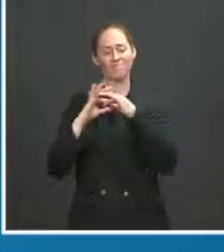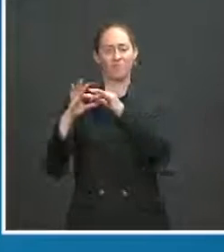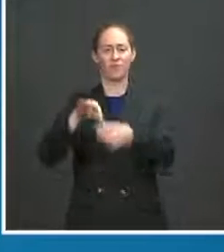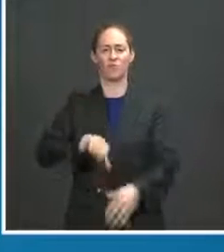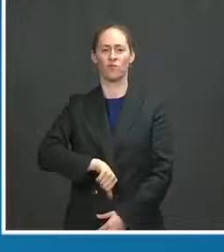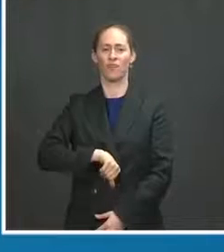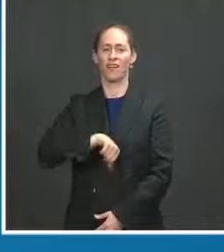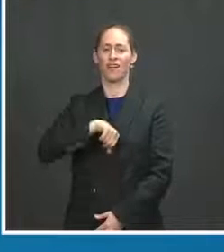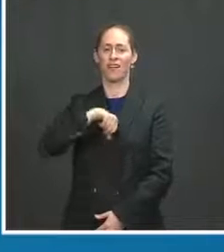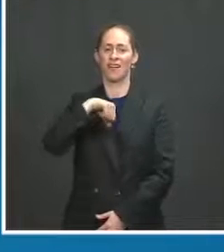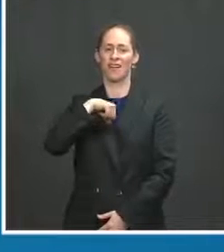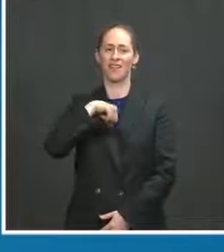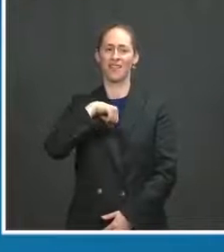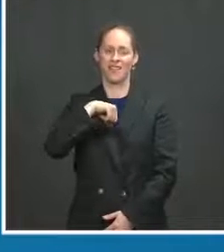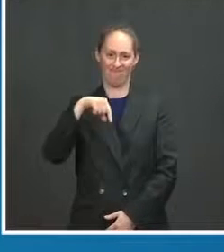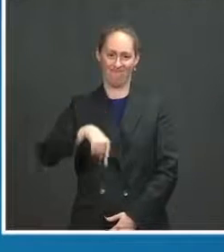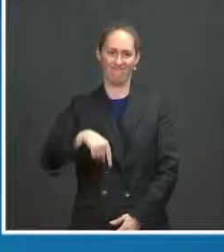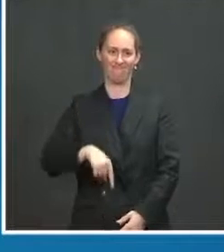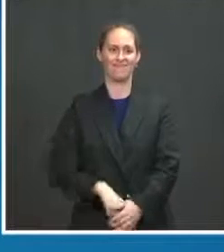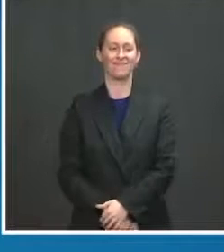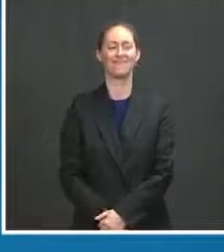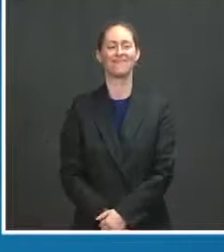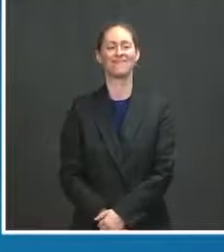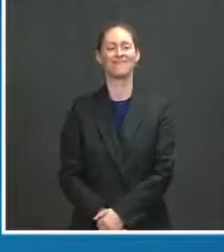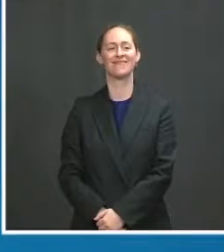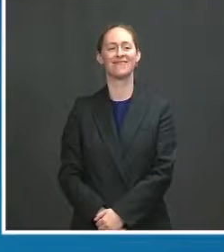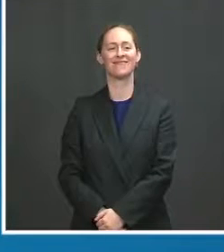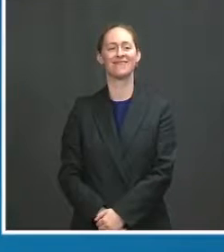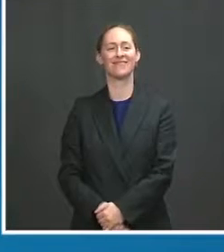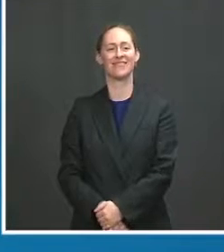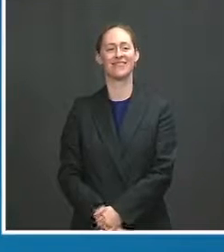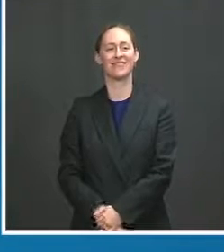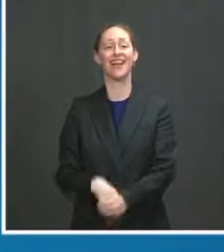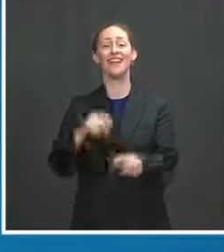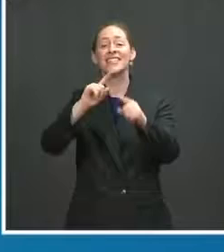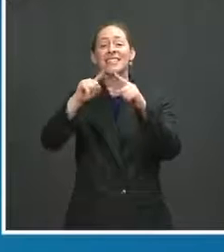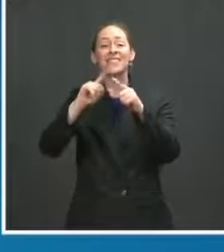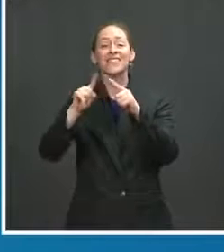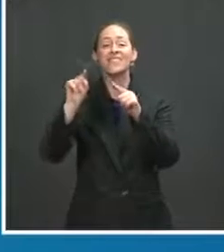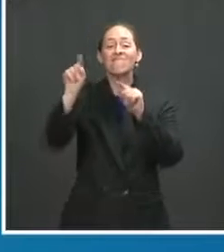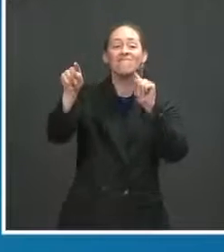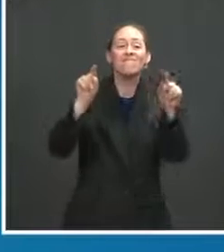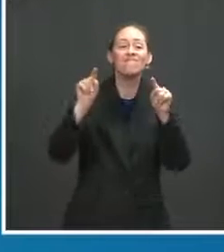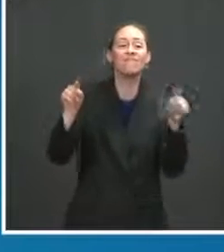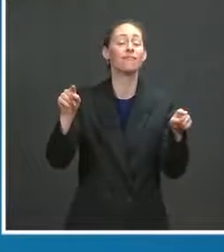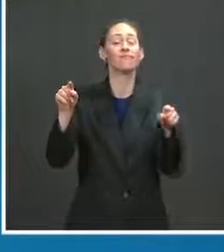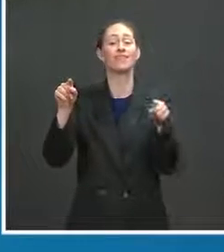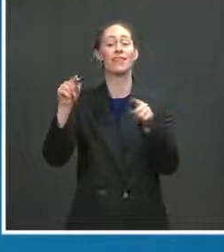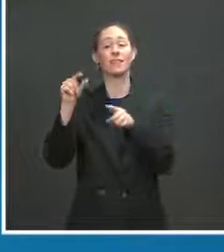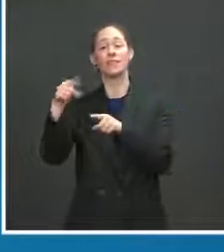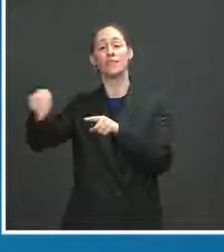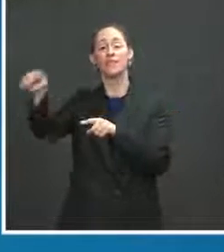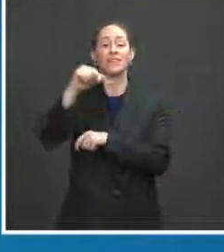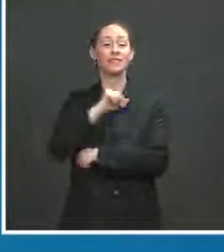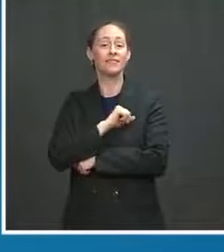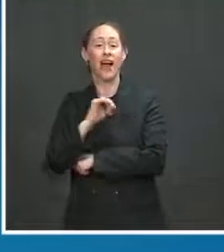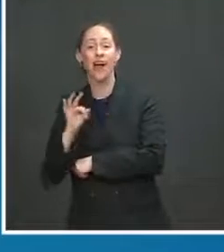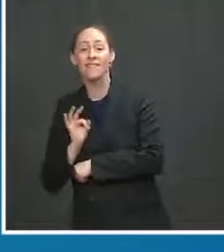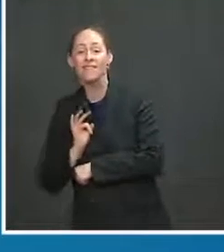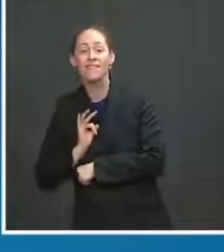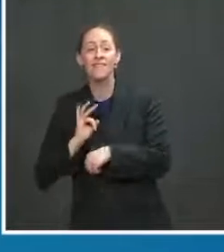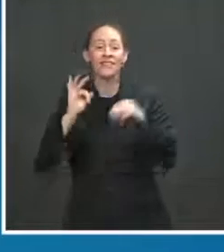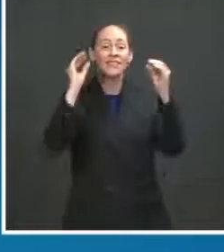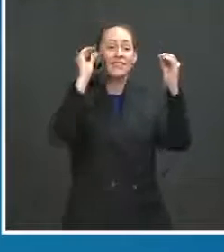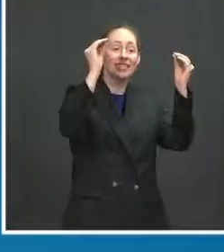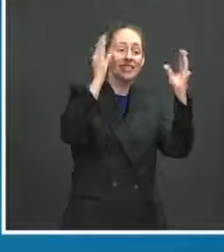Sean Buck, Captain T.R. Buchanan, faculty and staff, thank you for